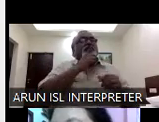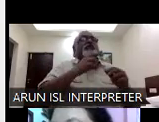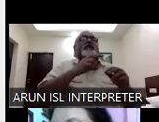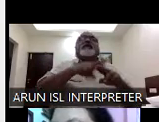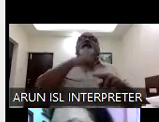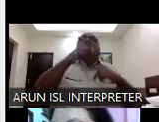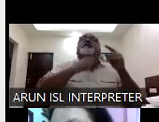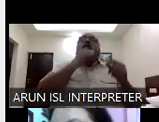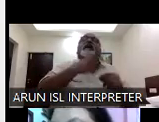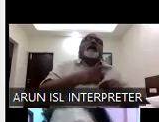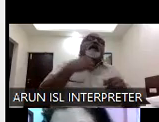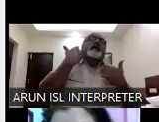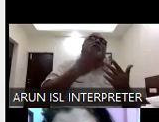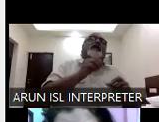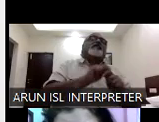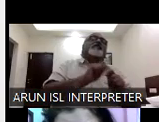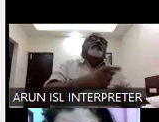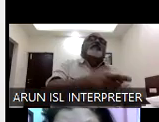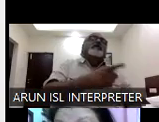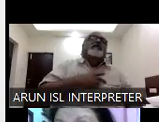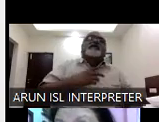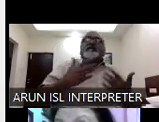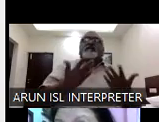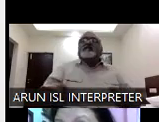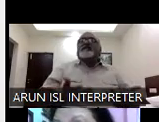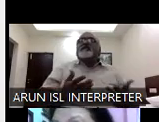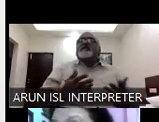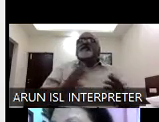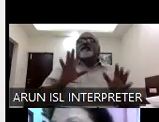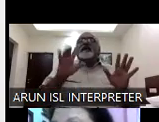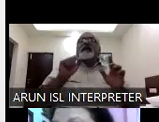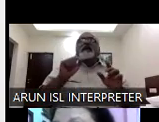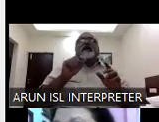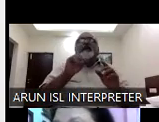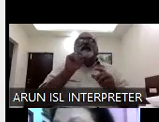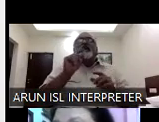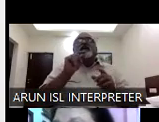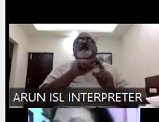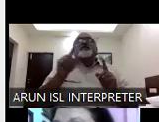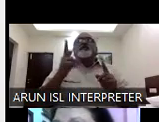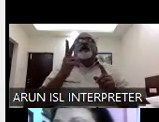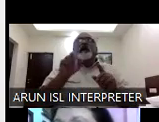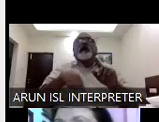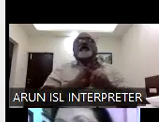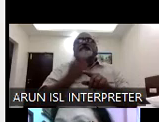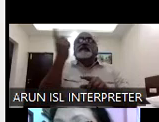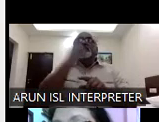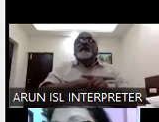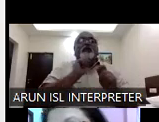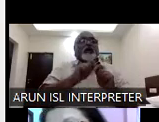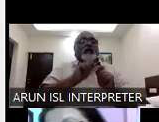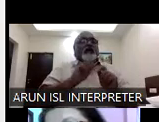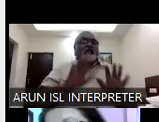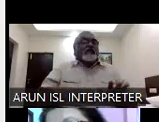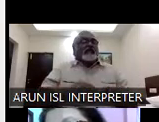worker how long they're doing this work. So they said, ma'am, 10 ghante se 12 ghante kaam karte hain ye. And then when I